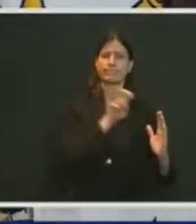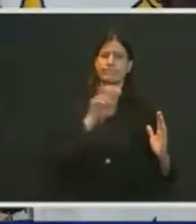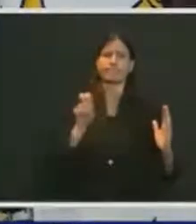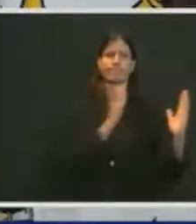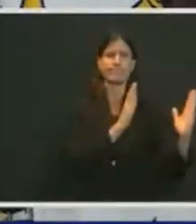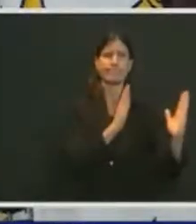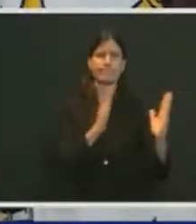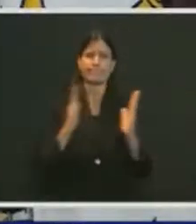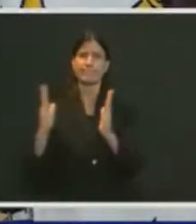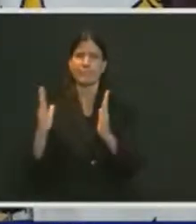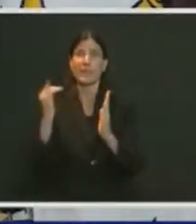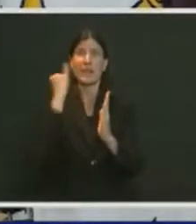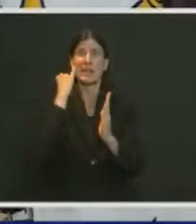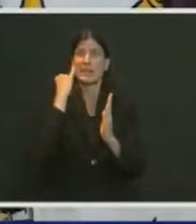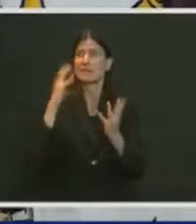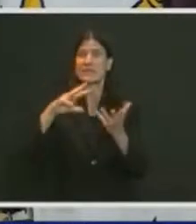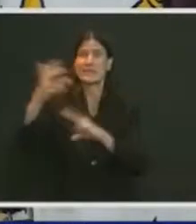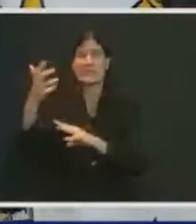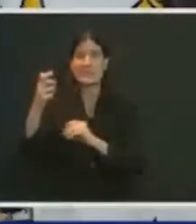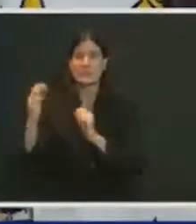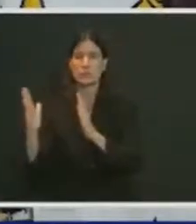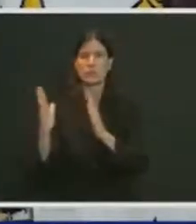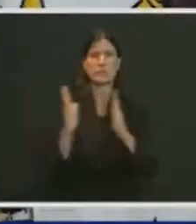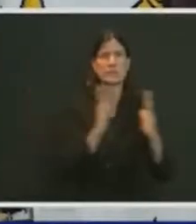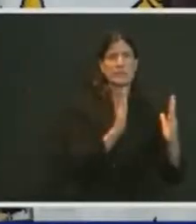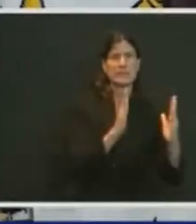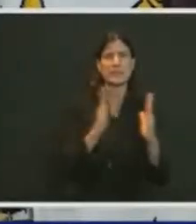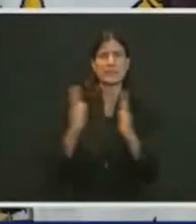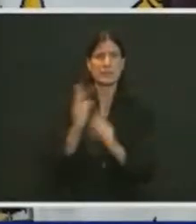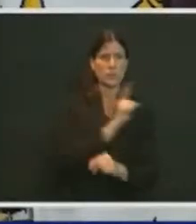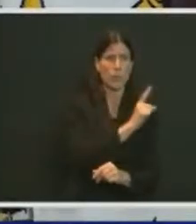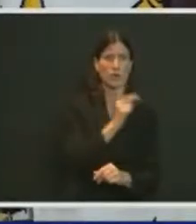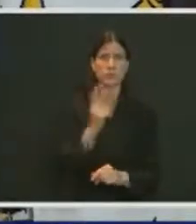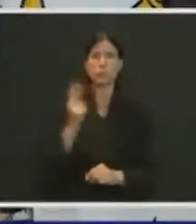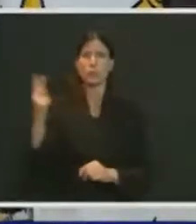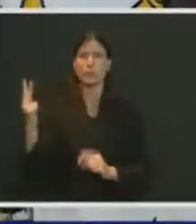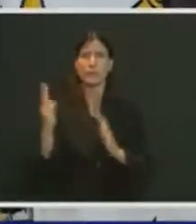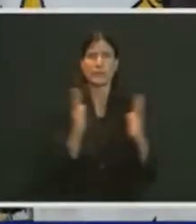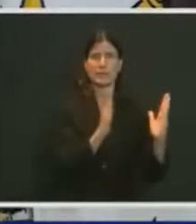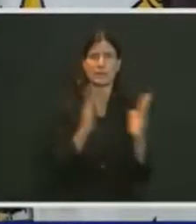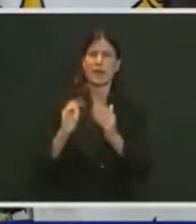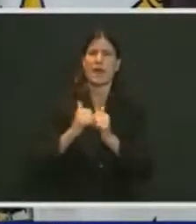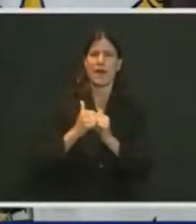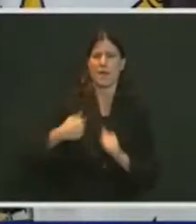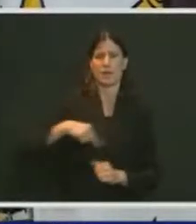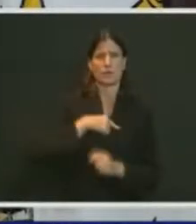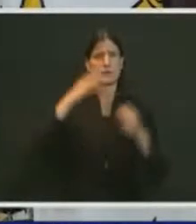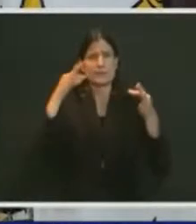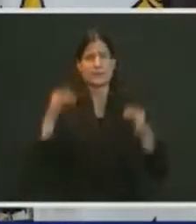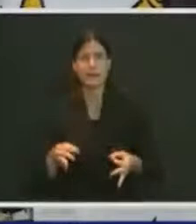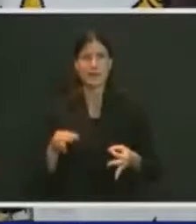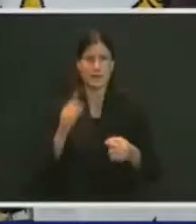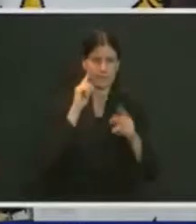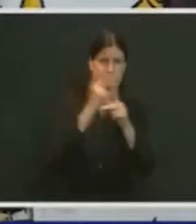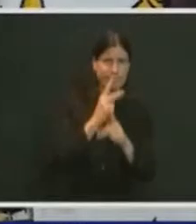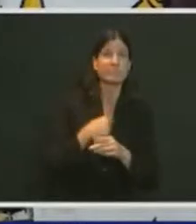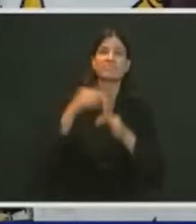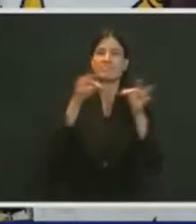phase? So give me a minute to lay out how we think about it. I will say this.